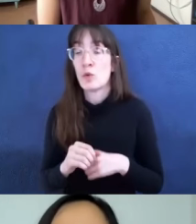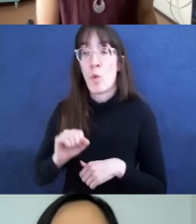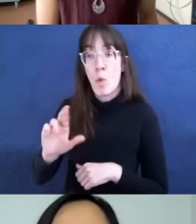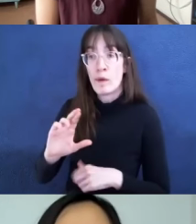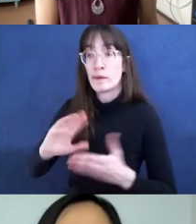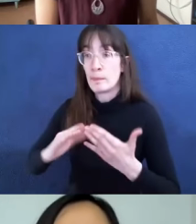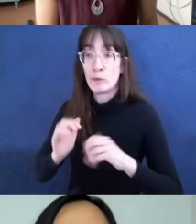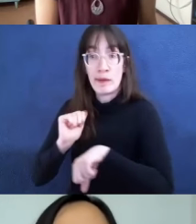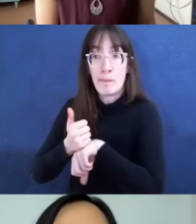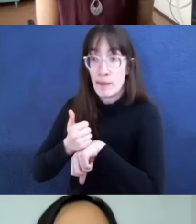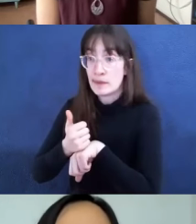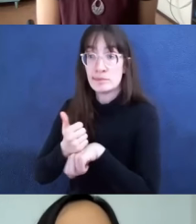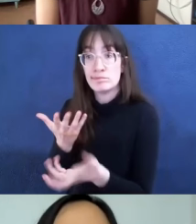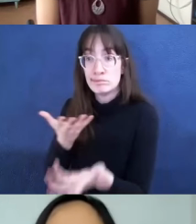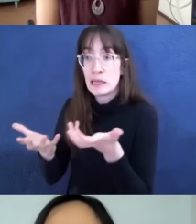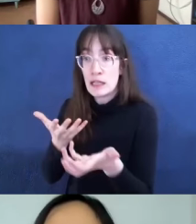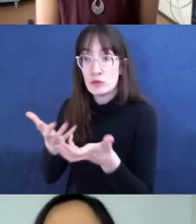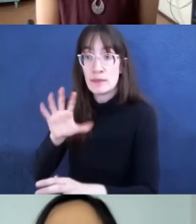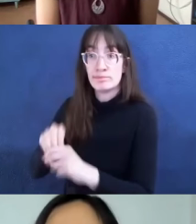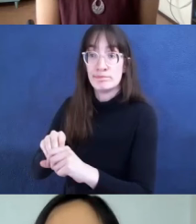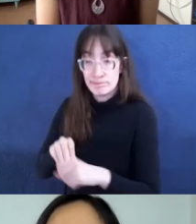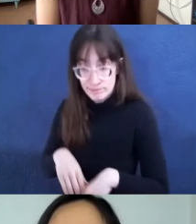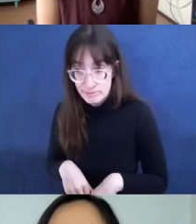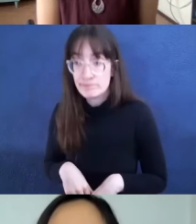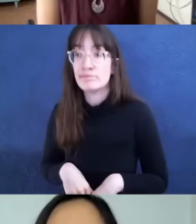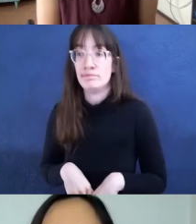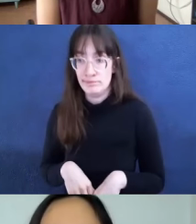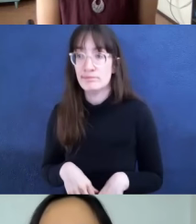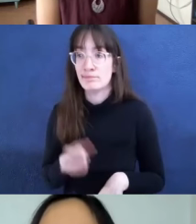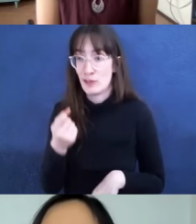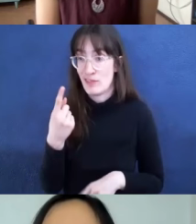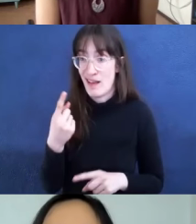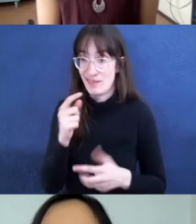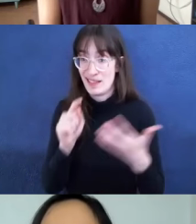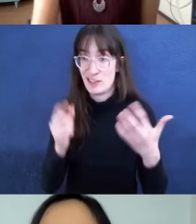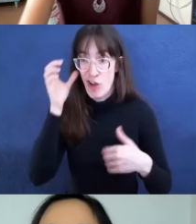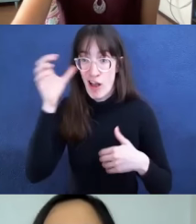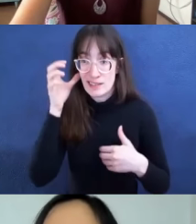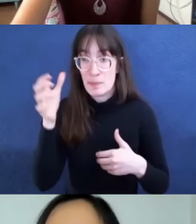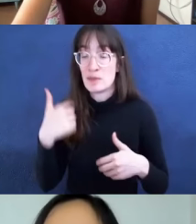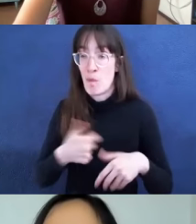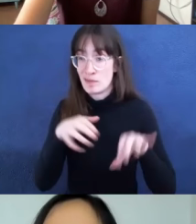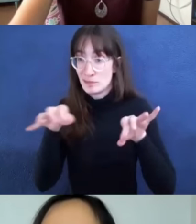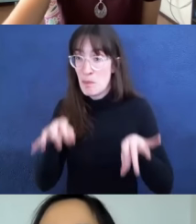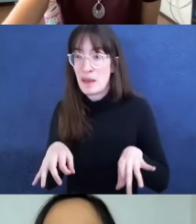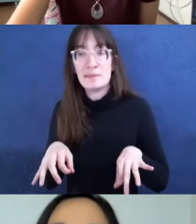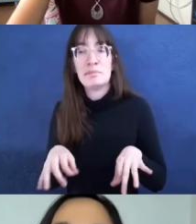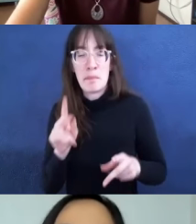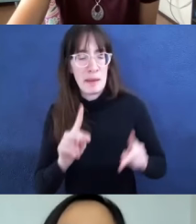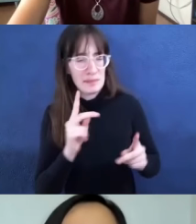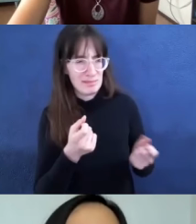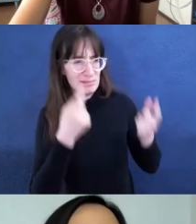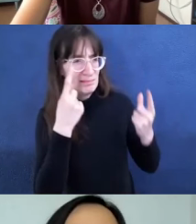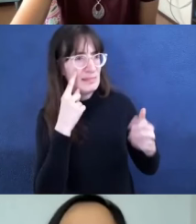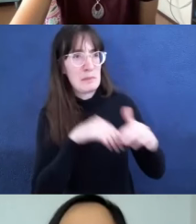community-based engagement. So in that way, because sometimes these concepts seem not accessible to people, or they haven't